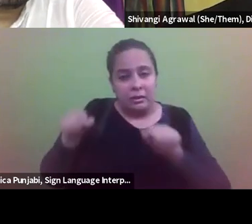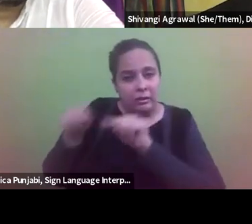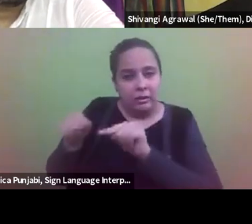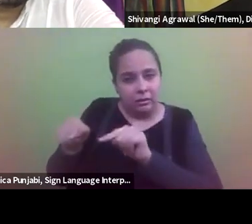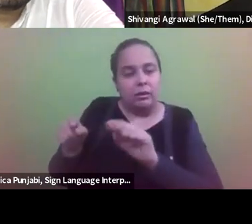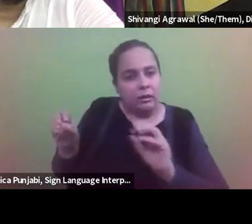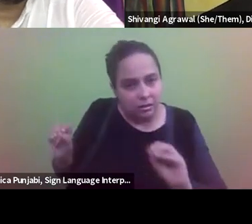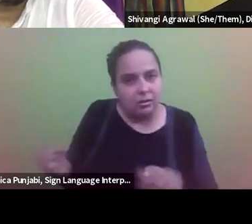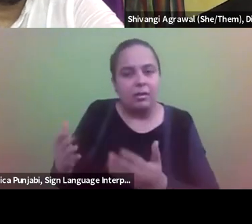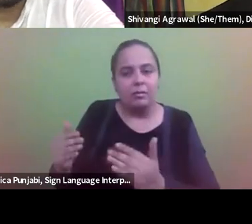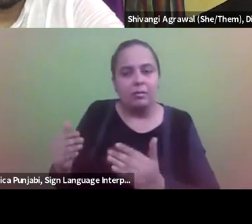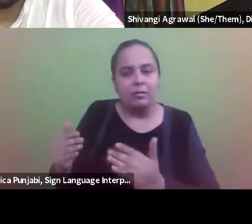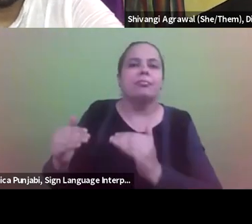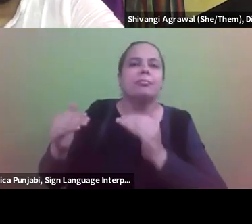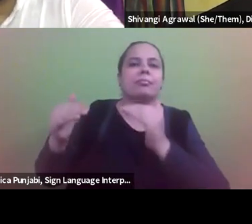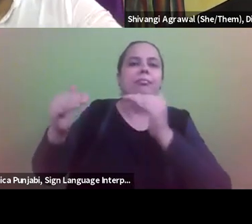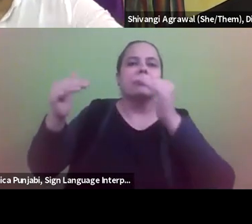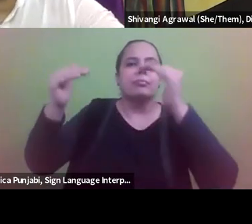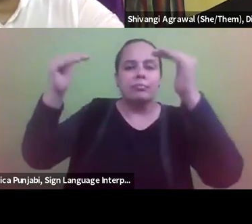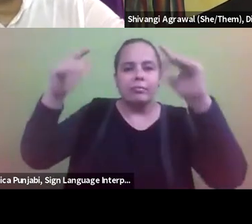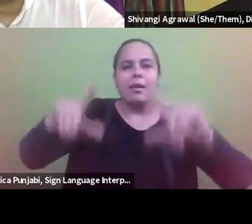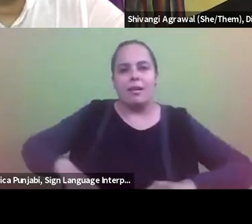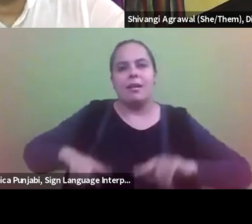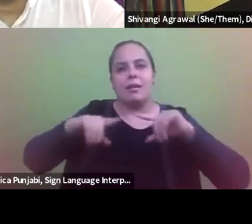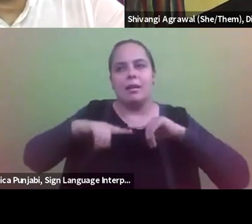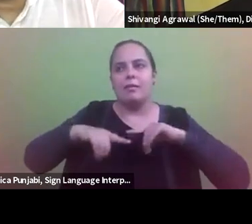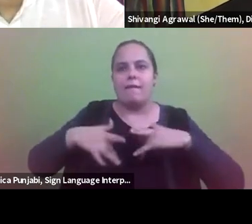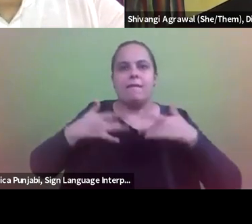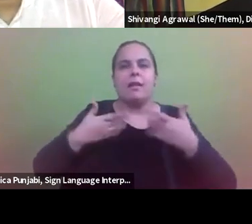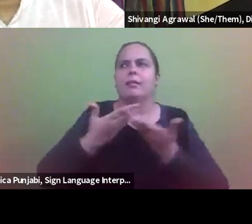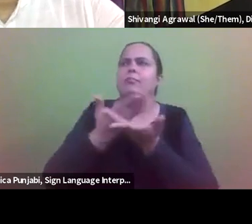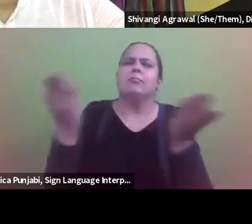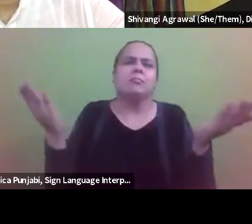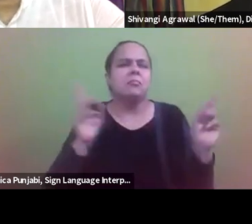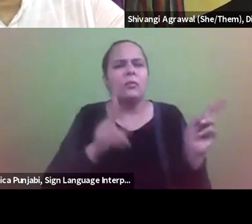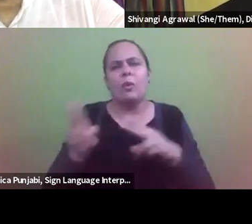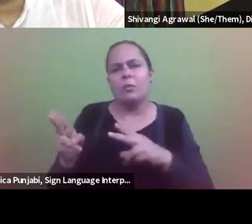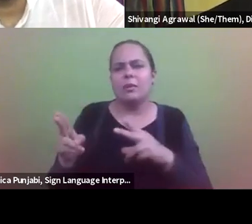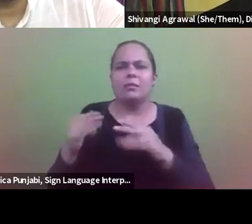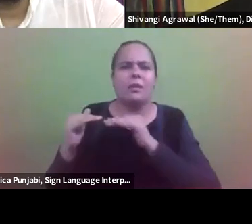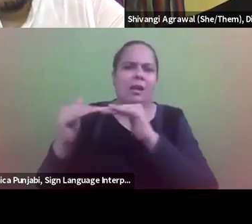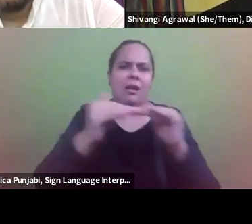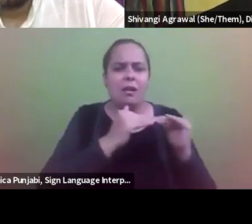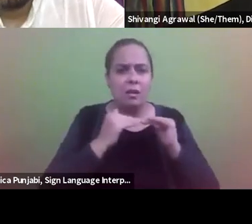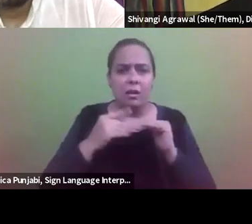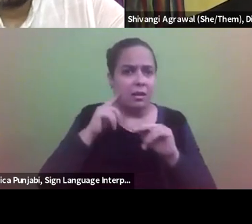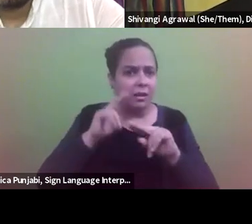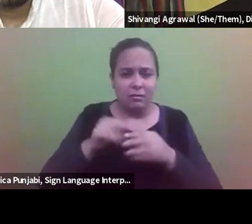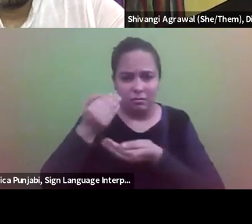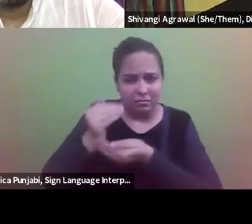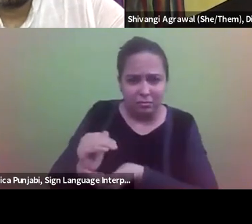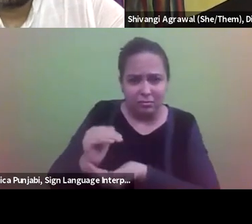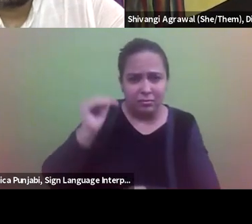it's normalized and challenged right there, because ableism, like challenging ableism,